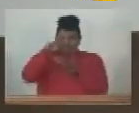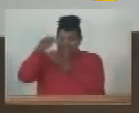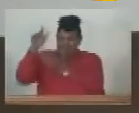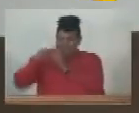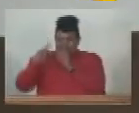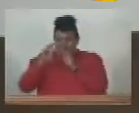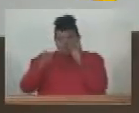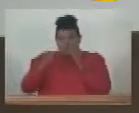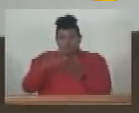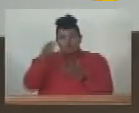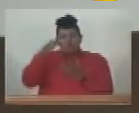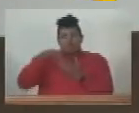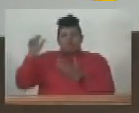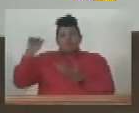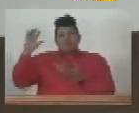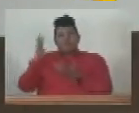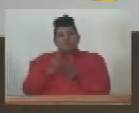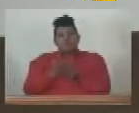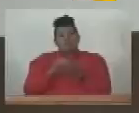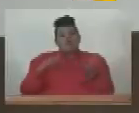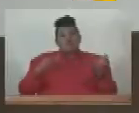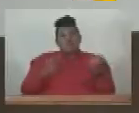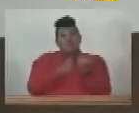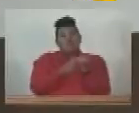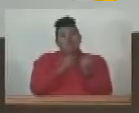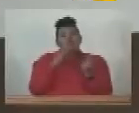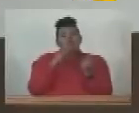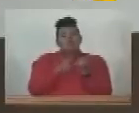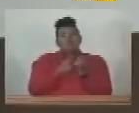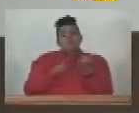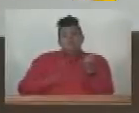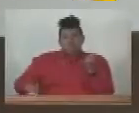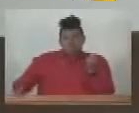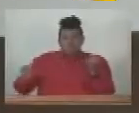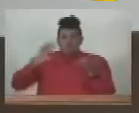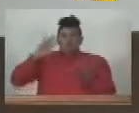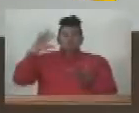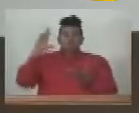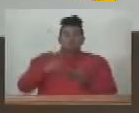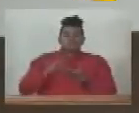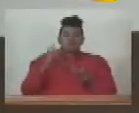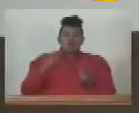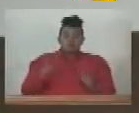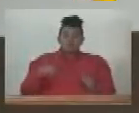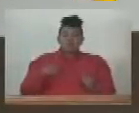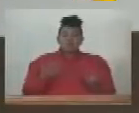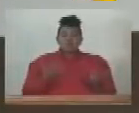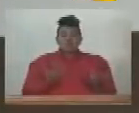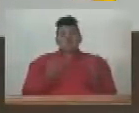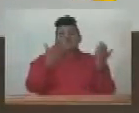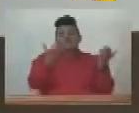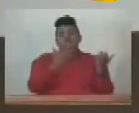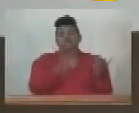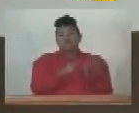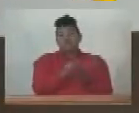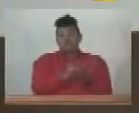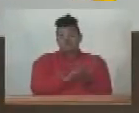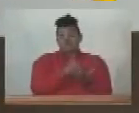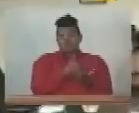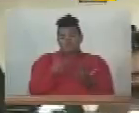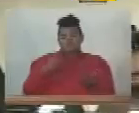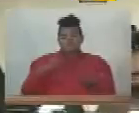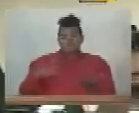dealt with by other legislation. Which, having said those, Mr. Speaker, I now commend these bills to the members of the House for